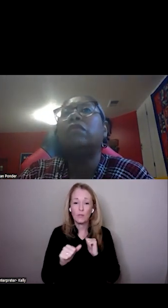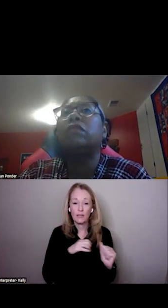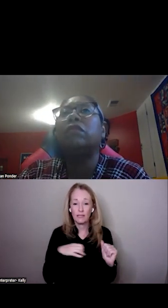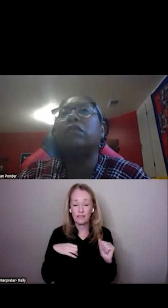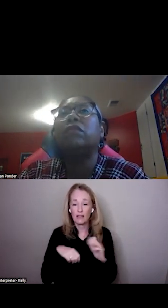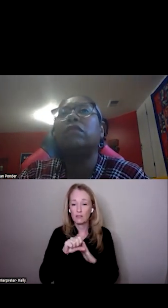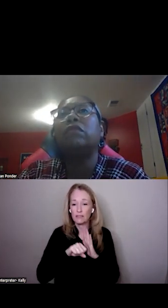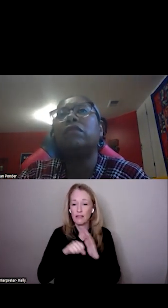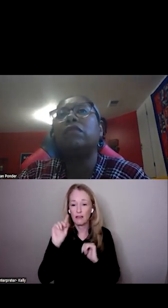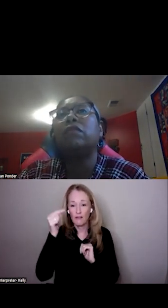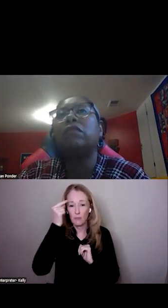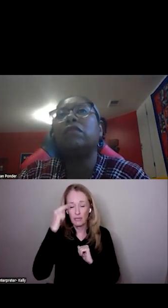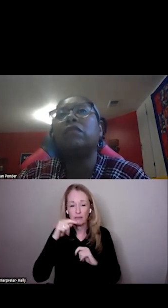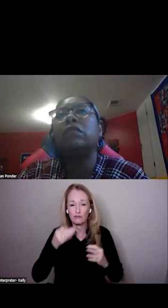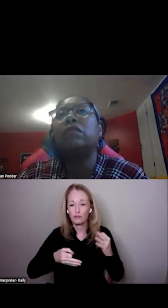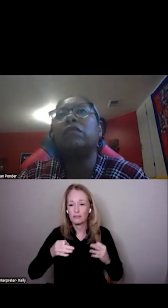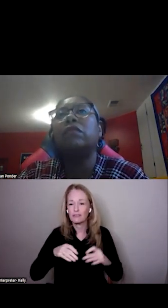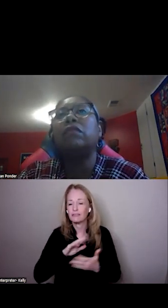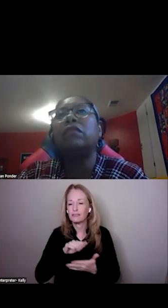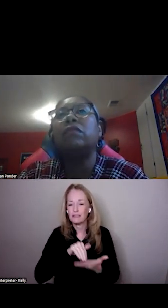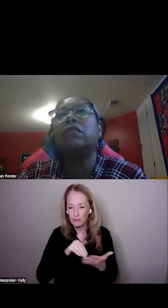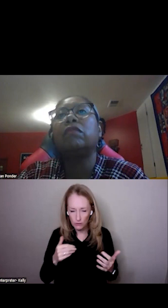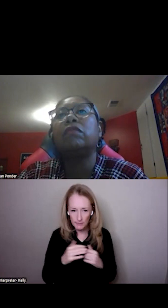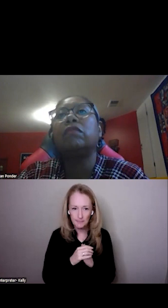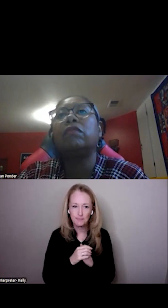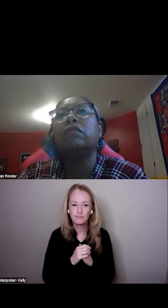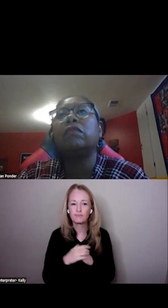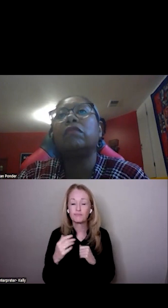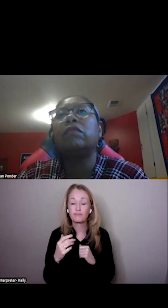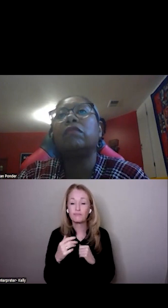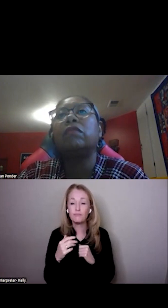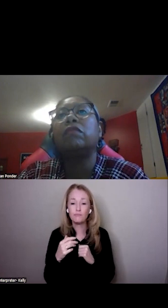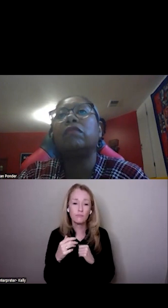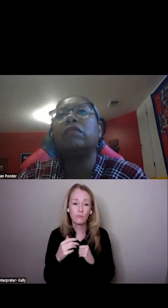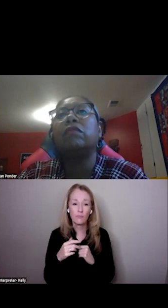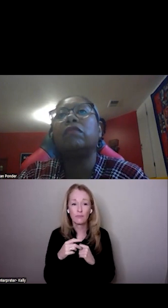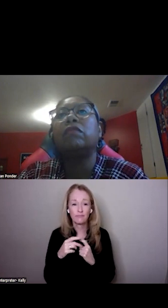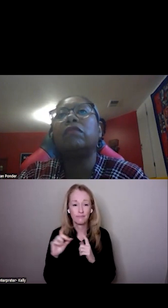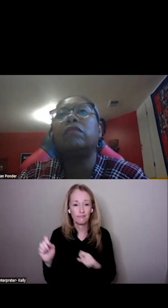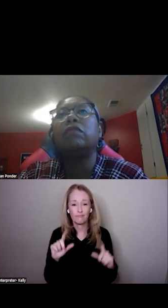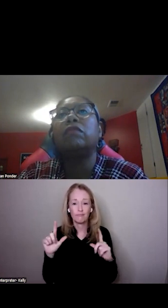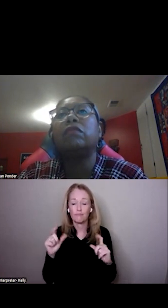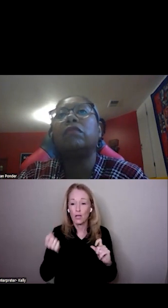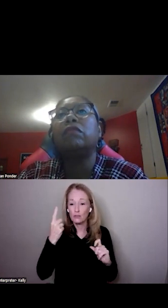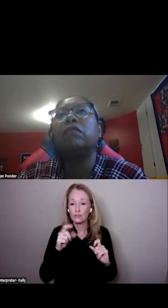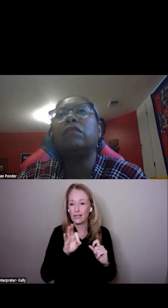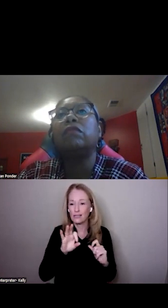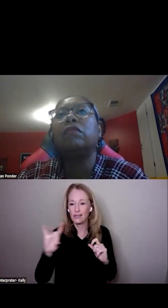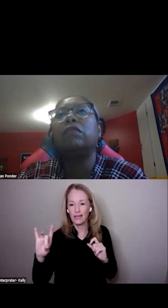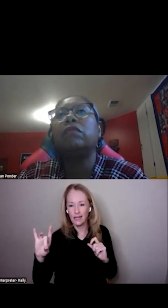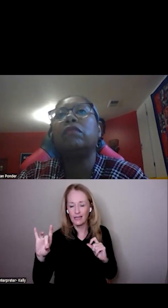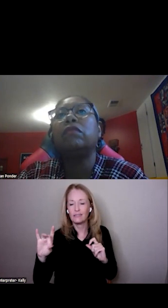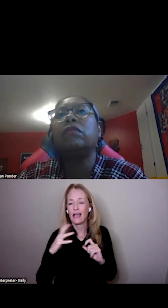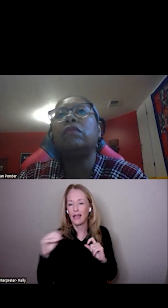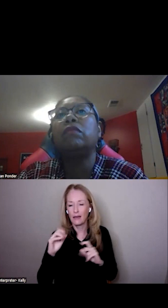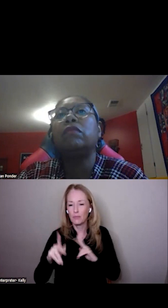Center. We're looking at understanding 988 and people with IDD. So we